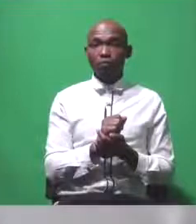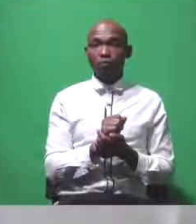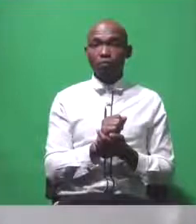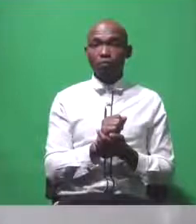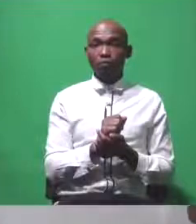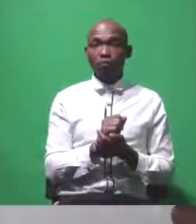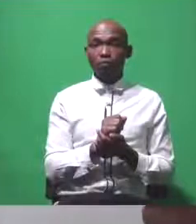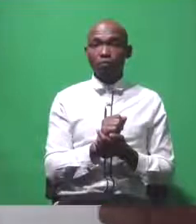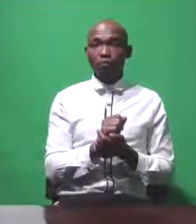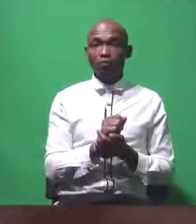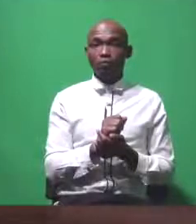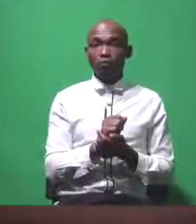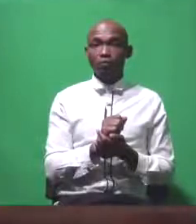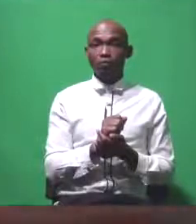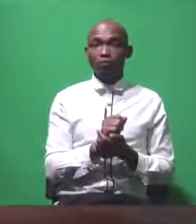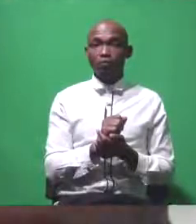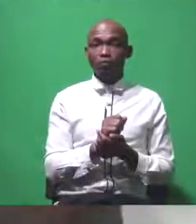Okay.